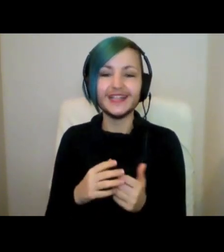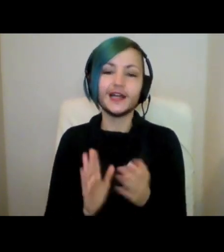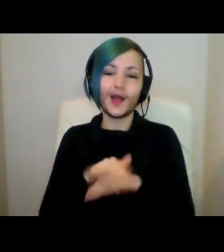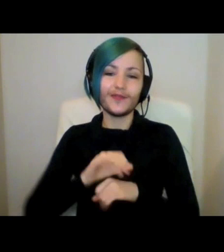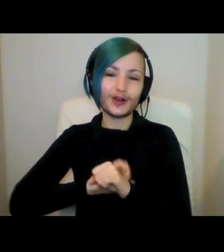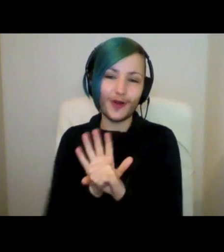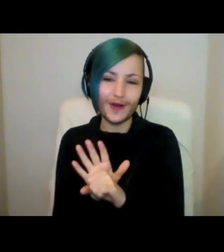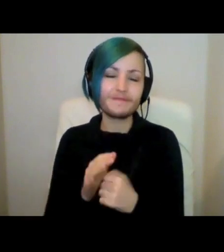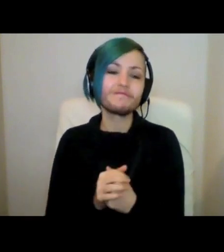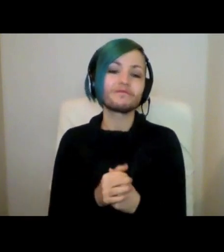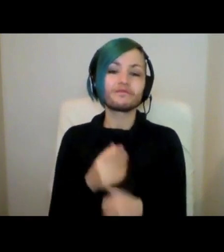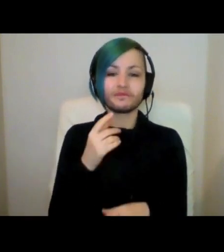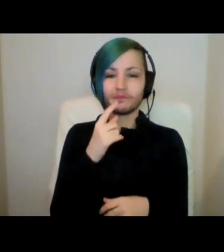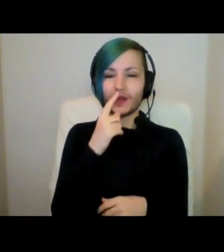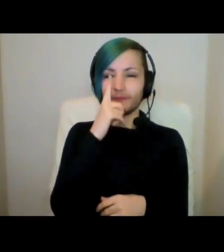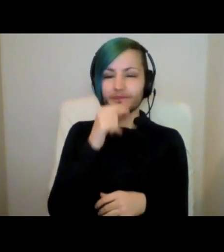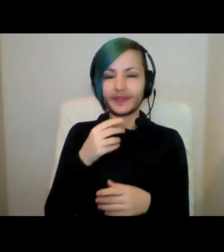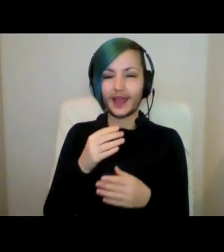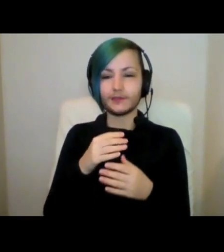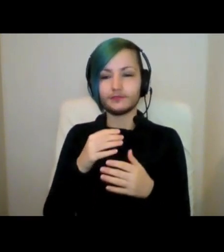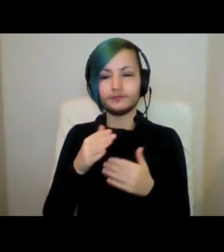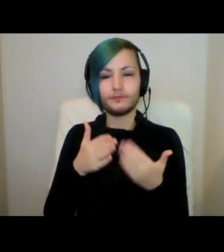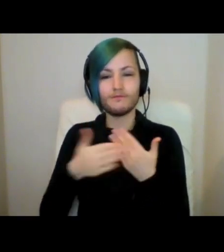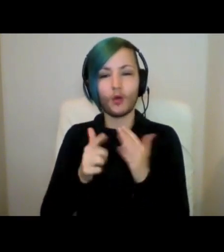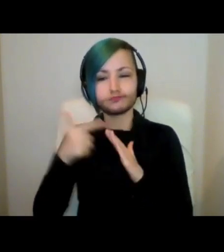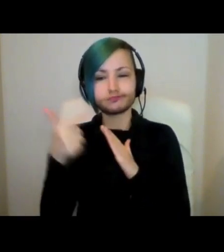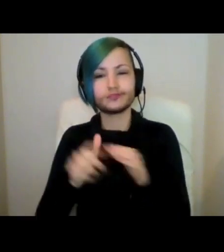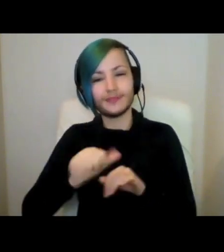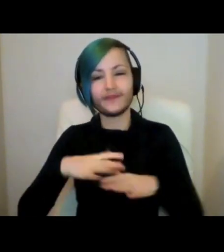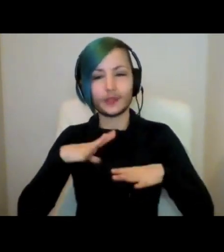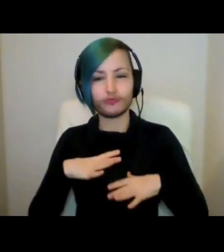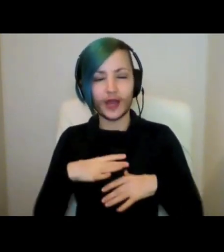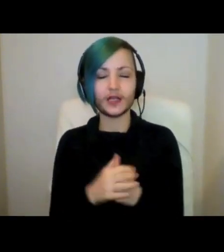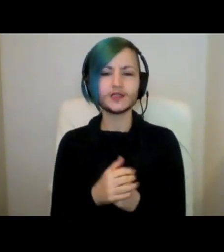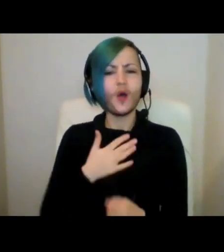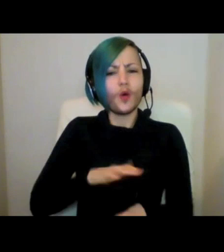break, we can go into more detail about that. A quick thing just to mention about Naina's practice,